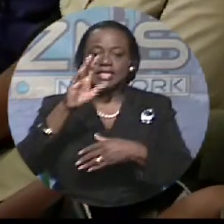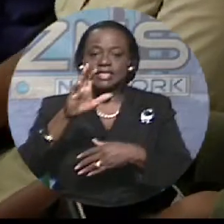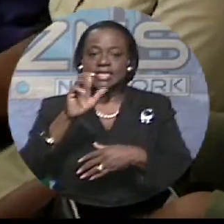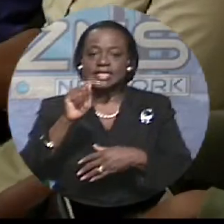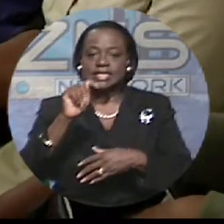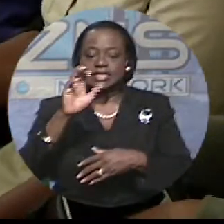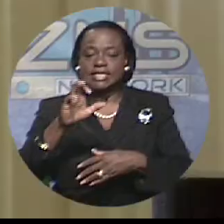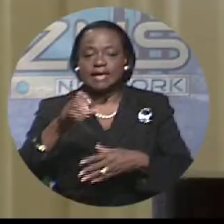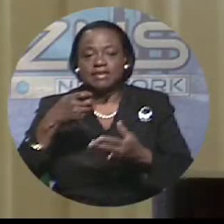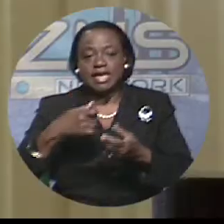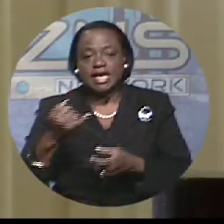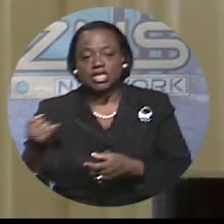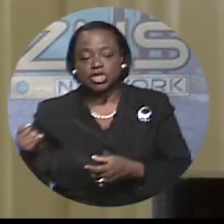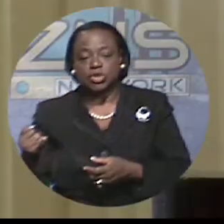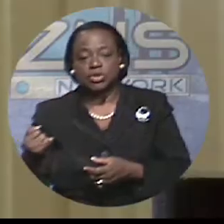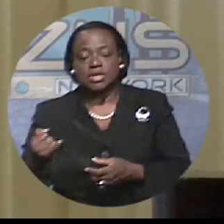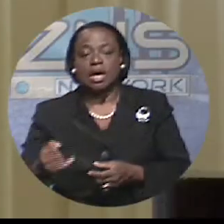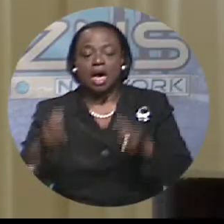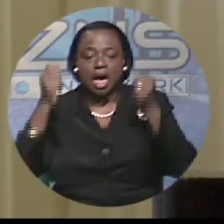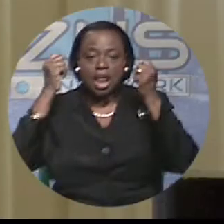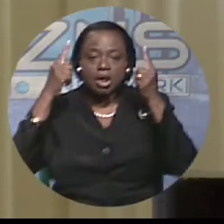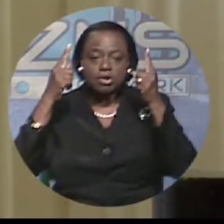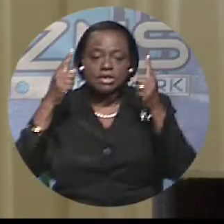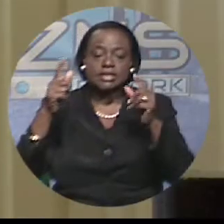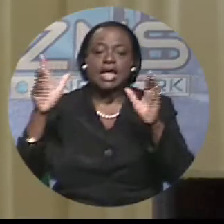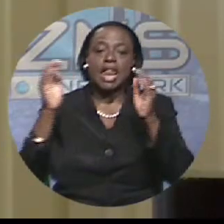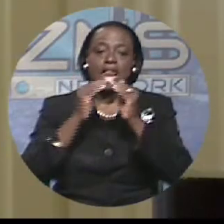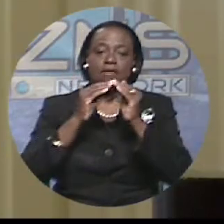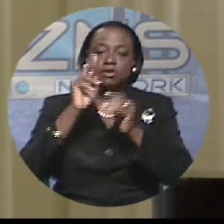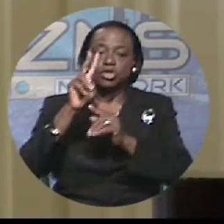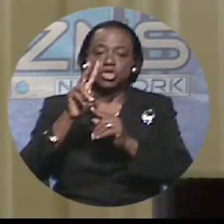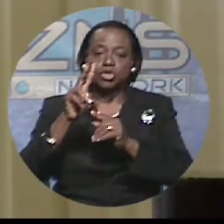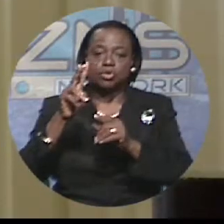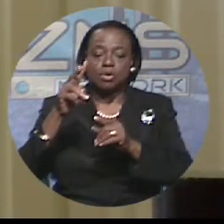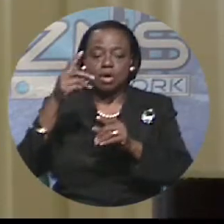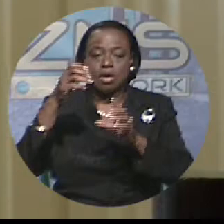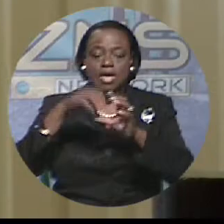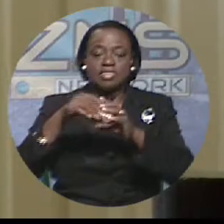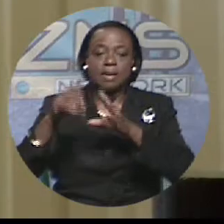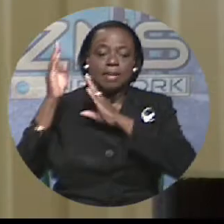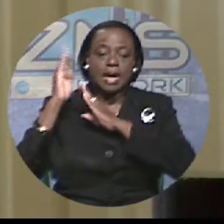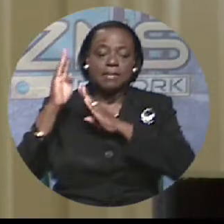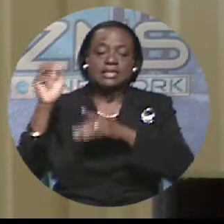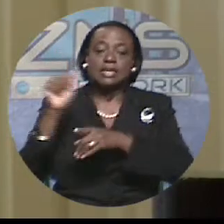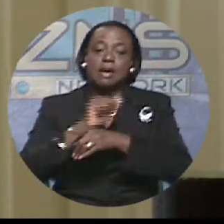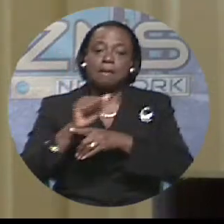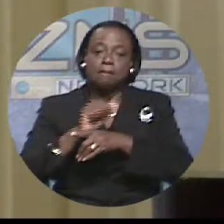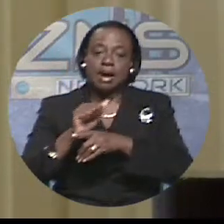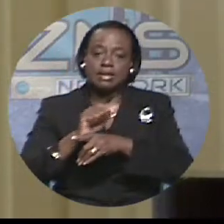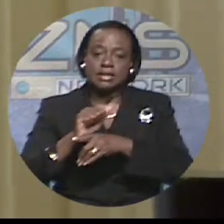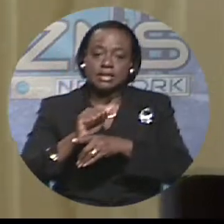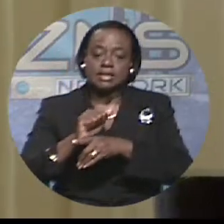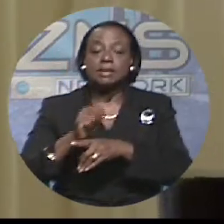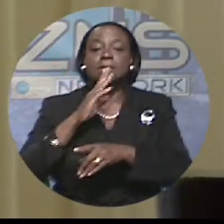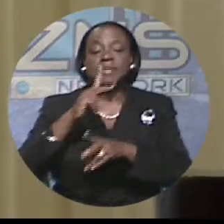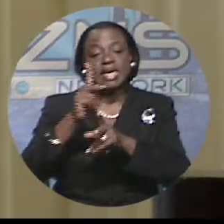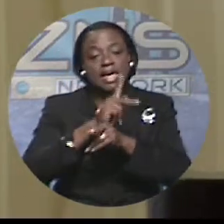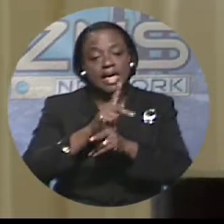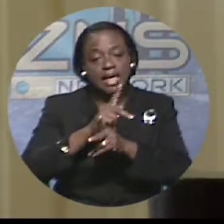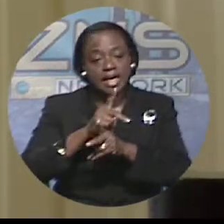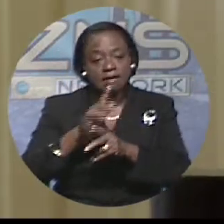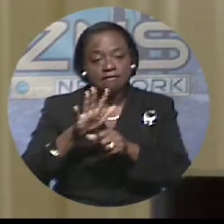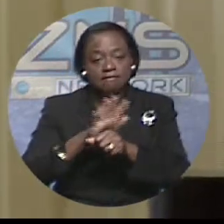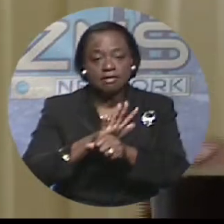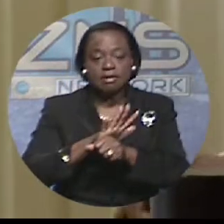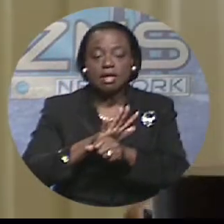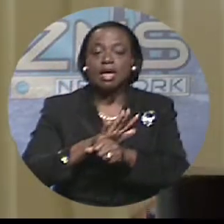has issued Alert Level 2 for the Bahamas, and that is practice enhanced precaution, along with most